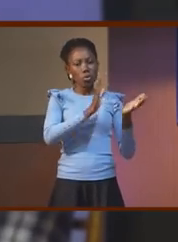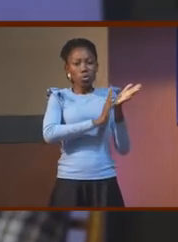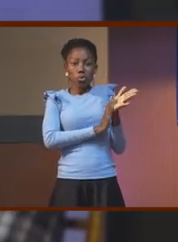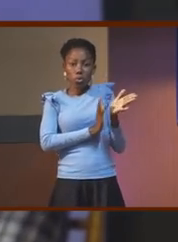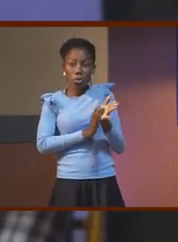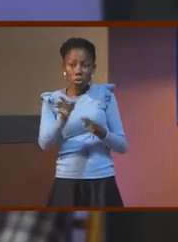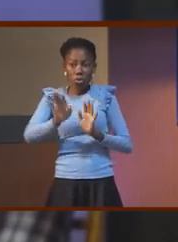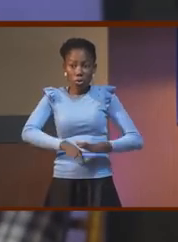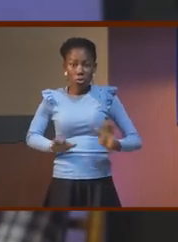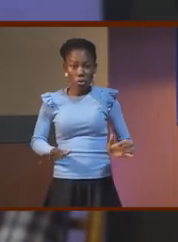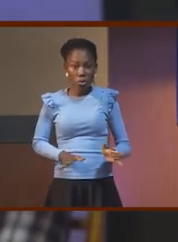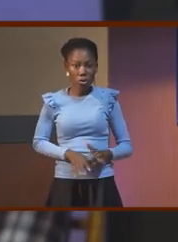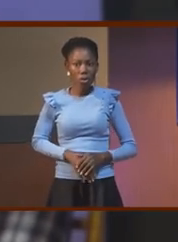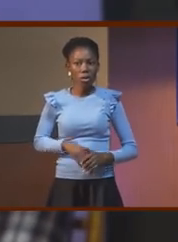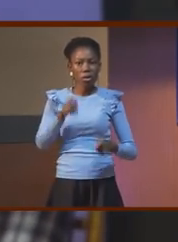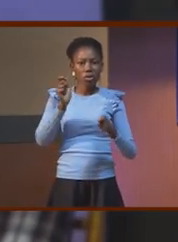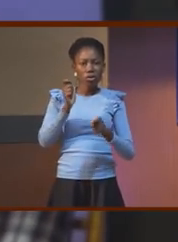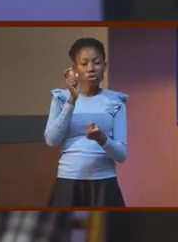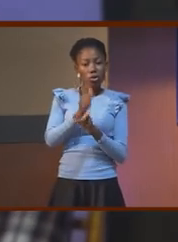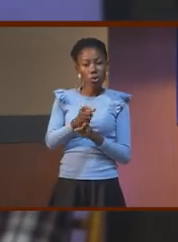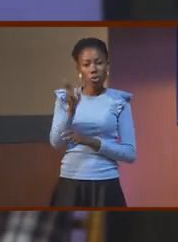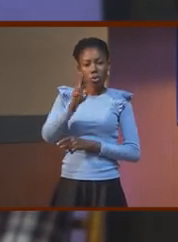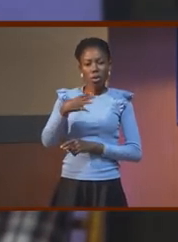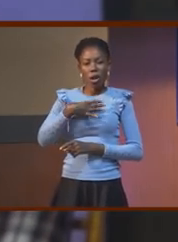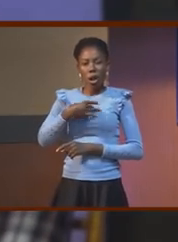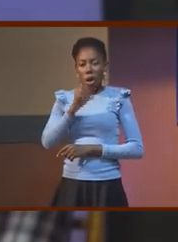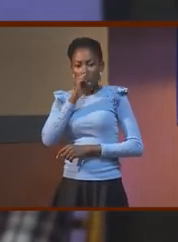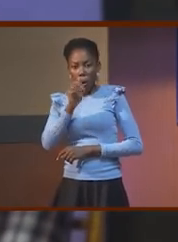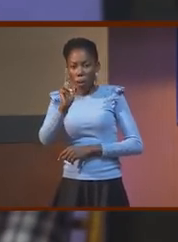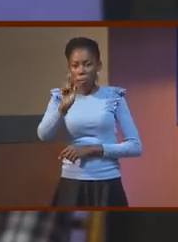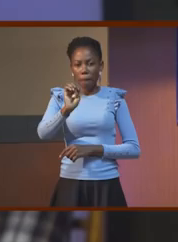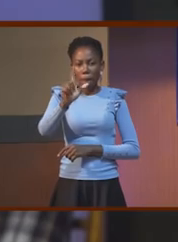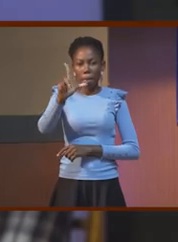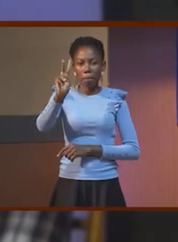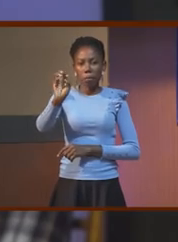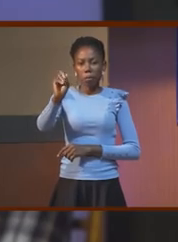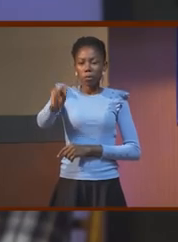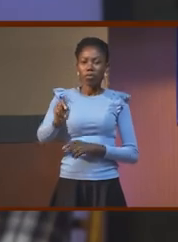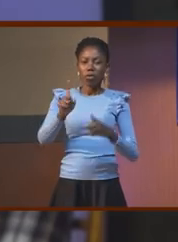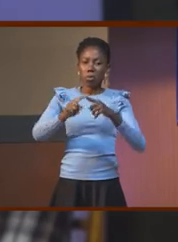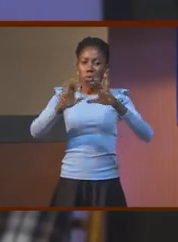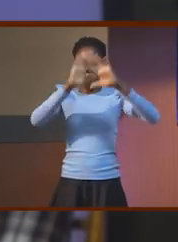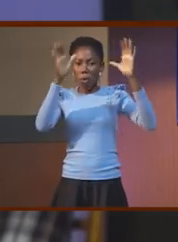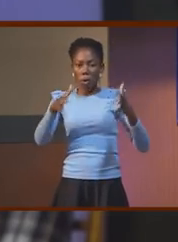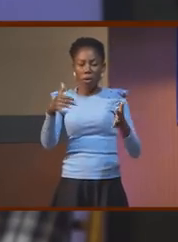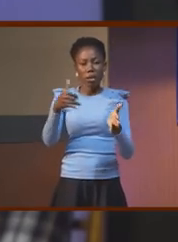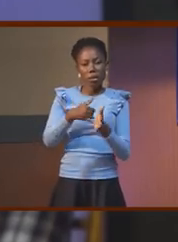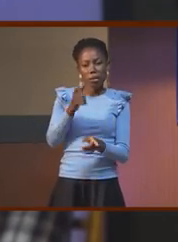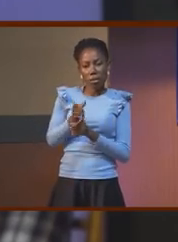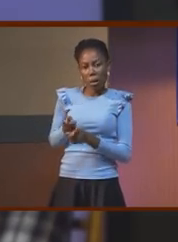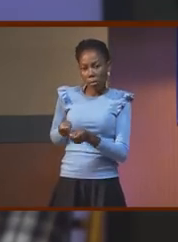the uncompleted project we had because that was the only choice. We take the children there,